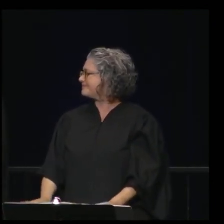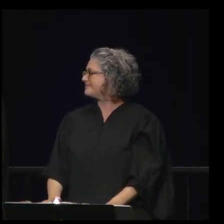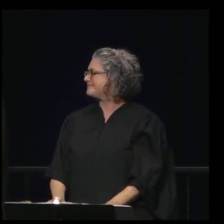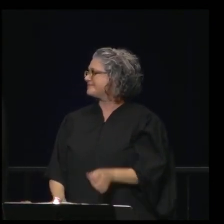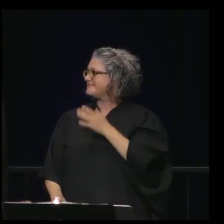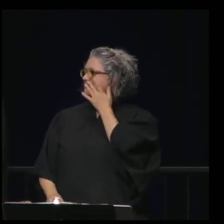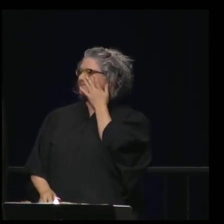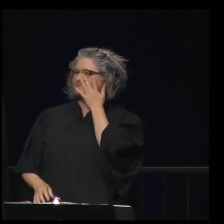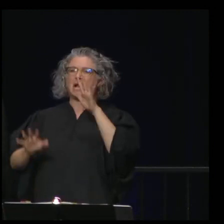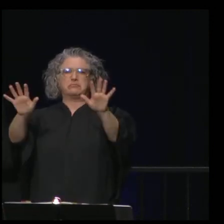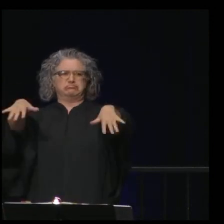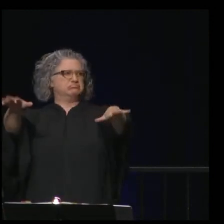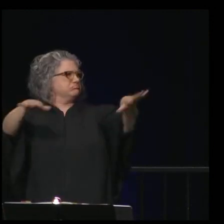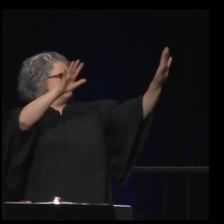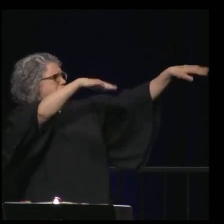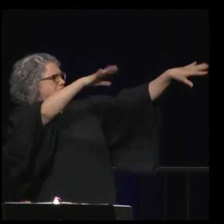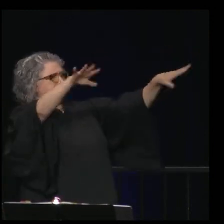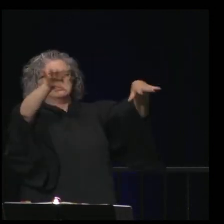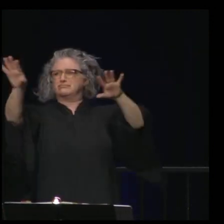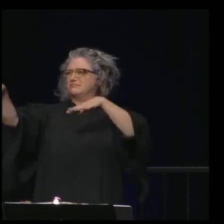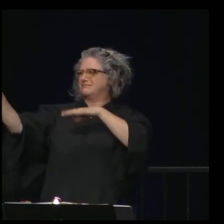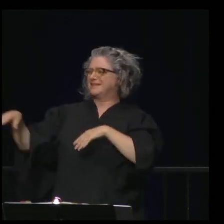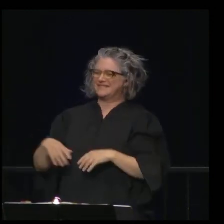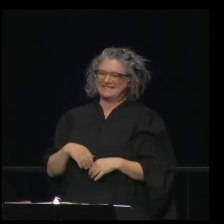I think you can sit down now.